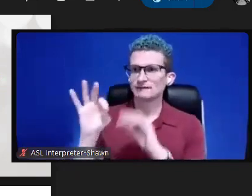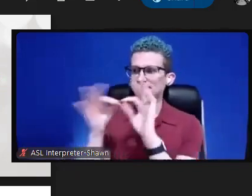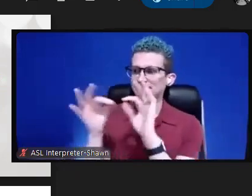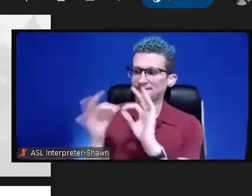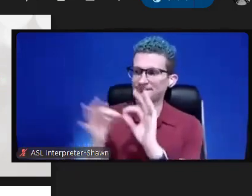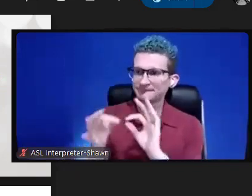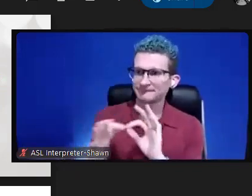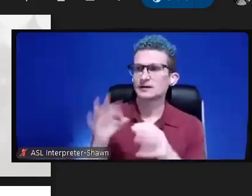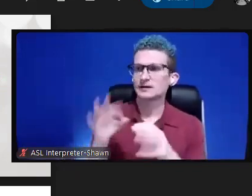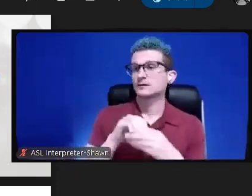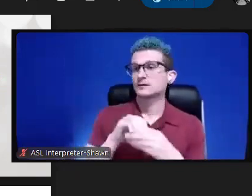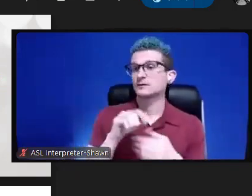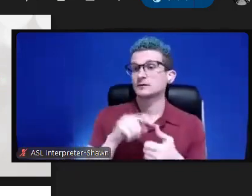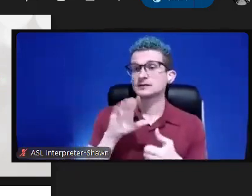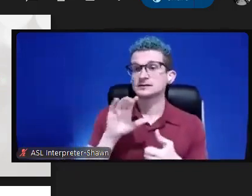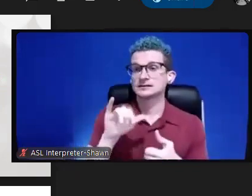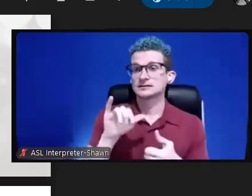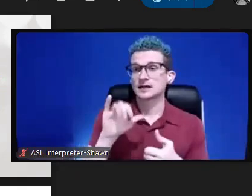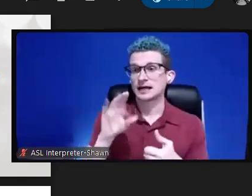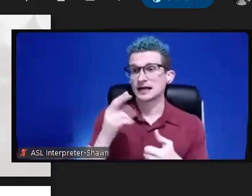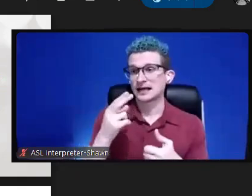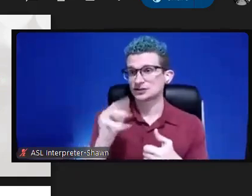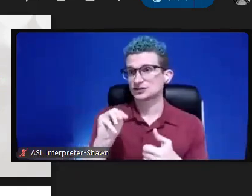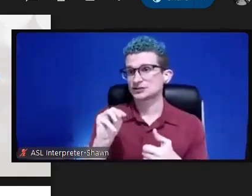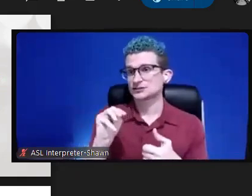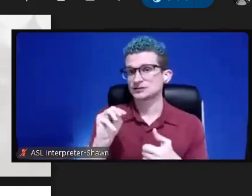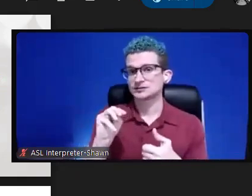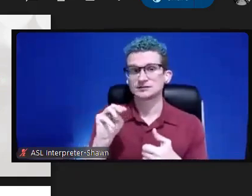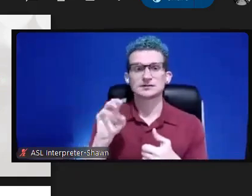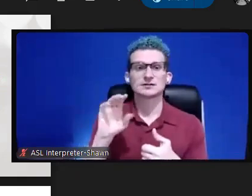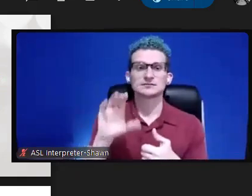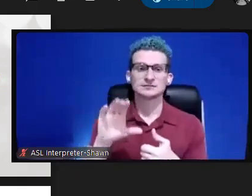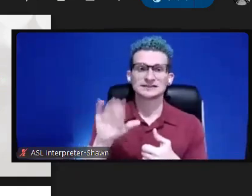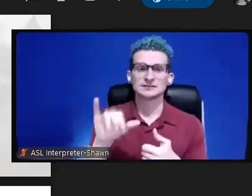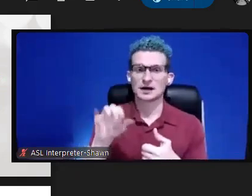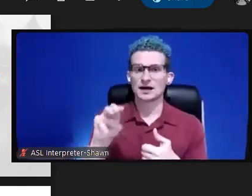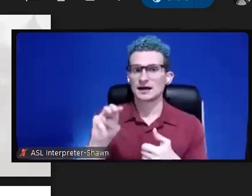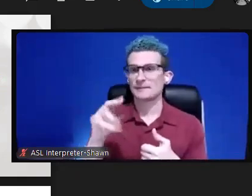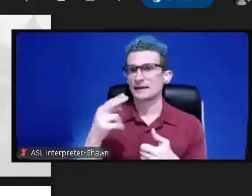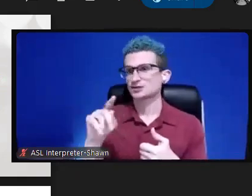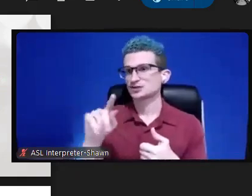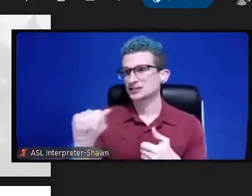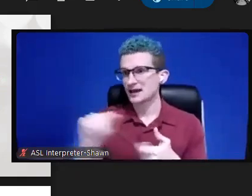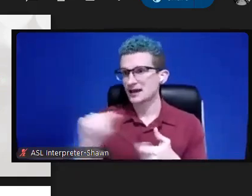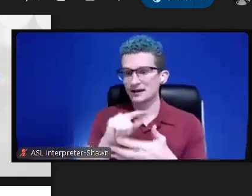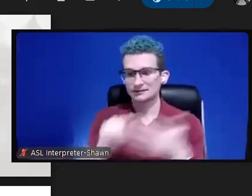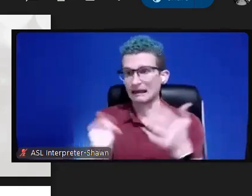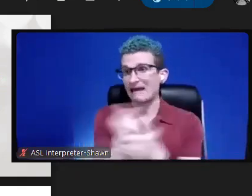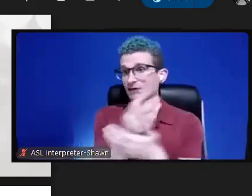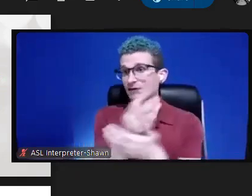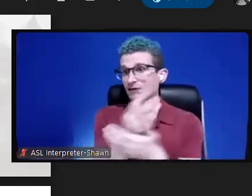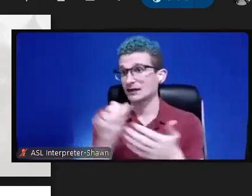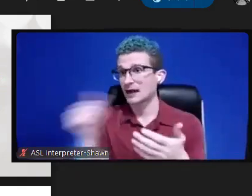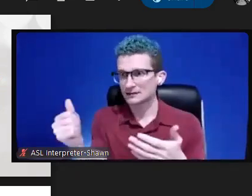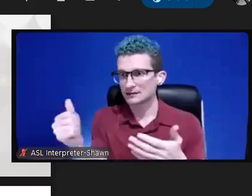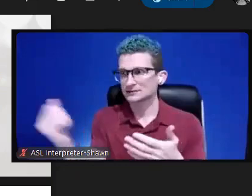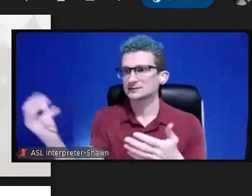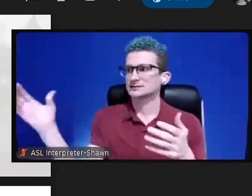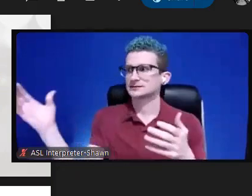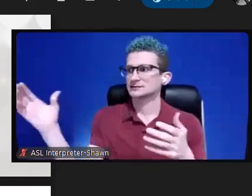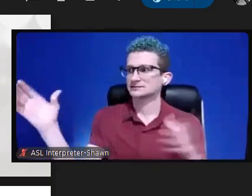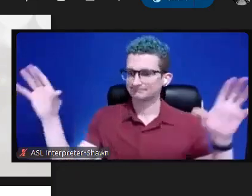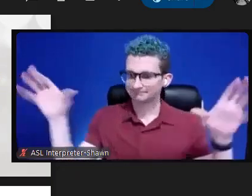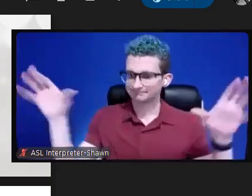CYMHTA to everything else that we do. You know what I'm saying? Like bringing them together so we're all a